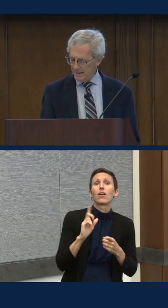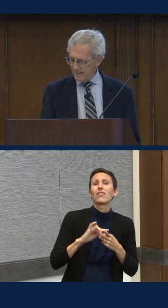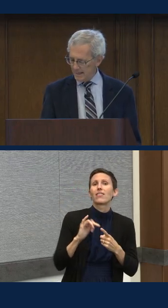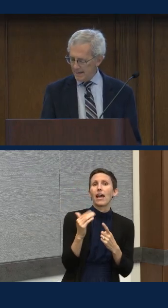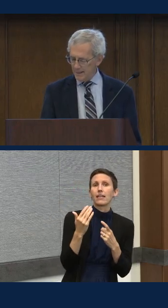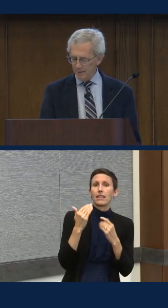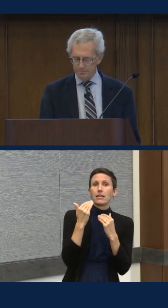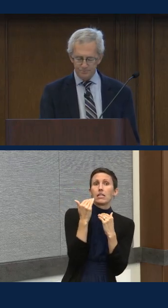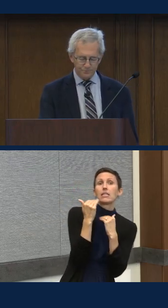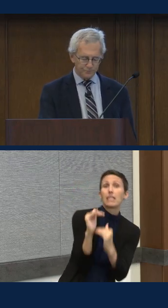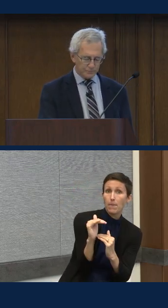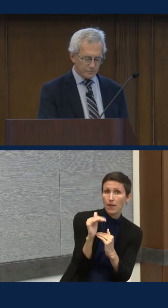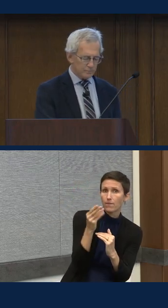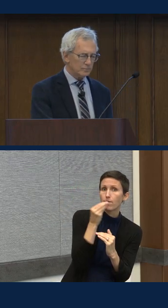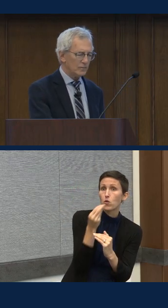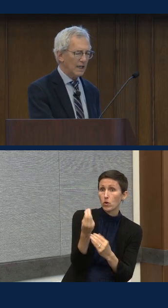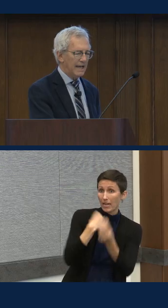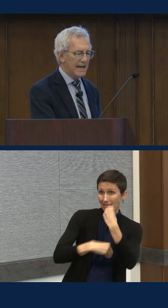intake